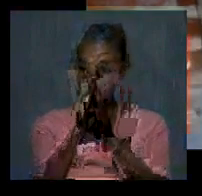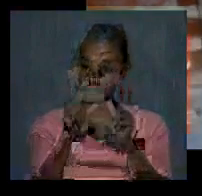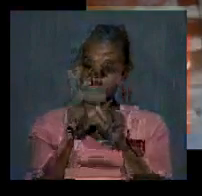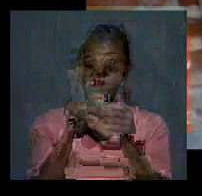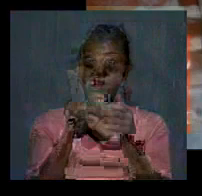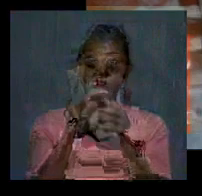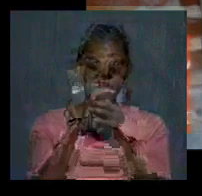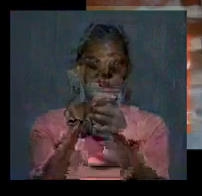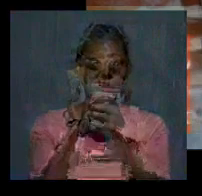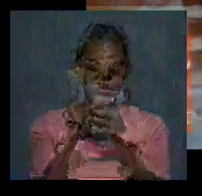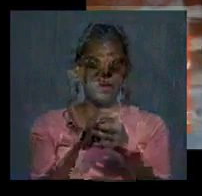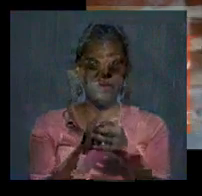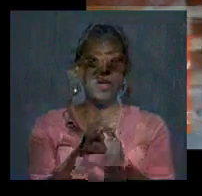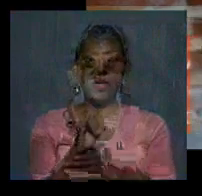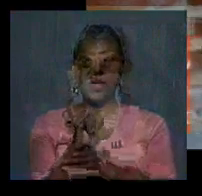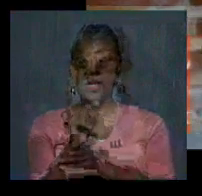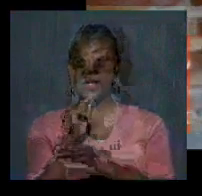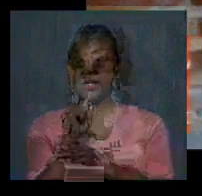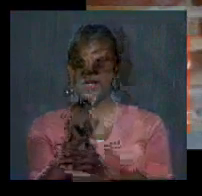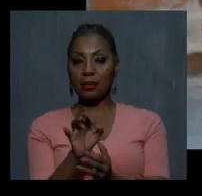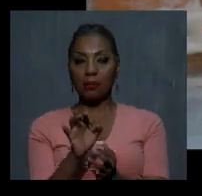It is